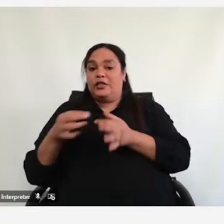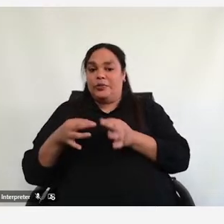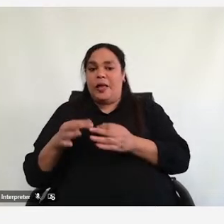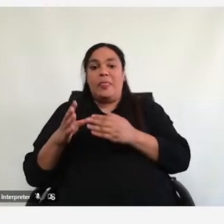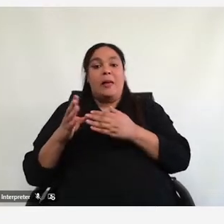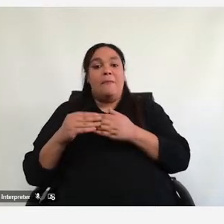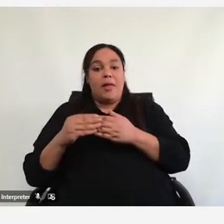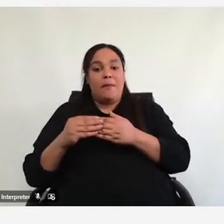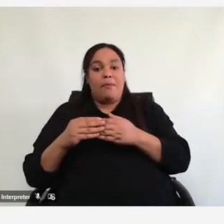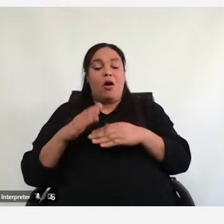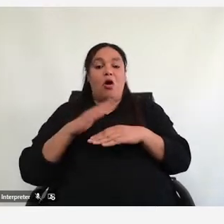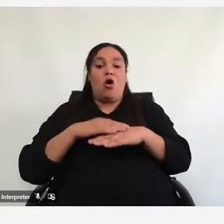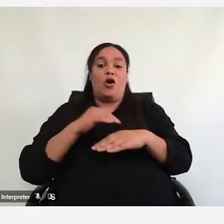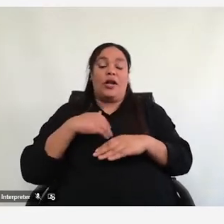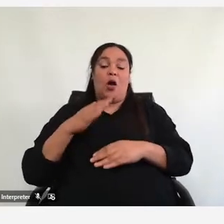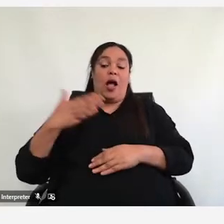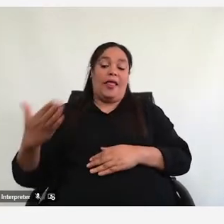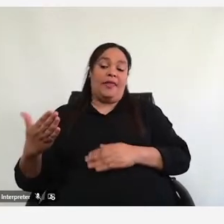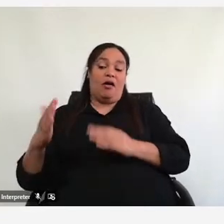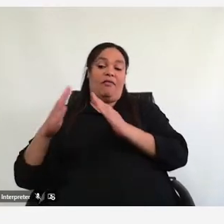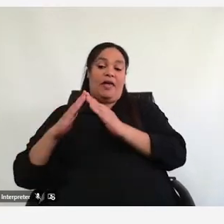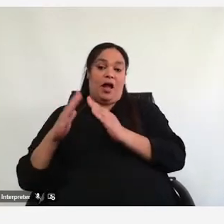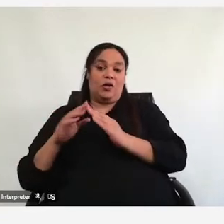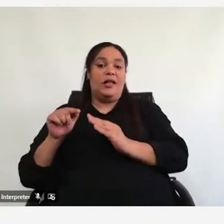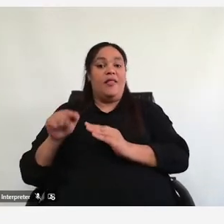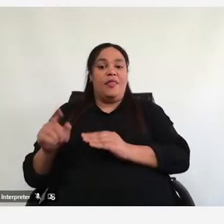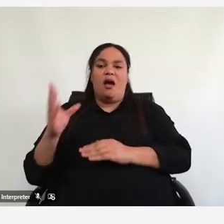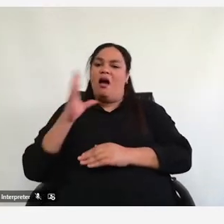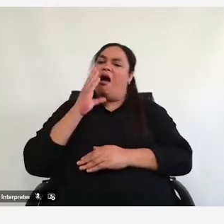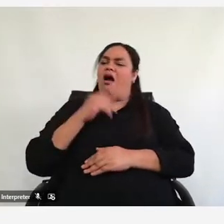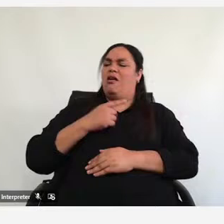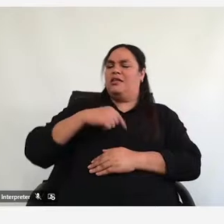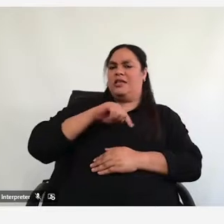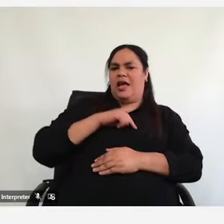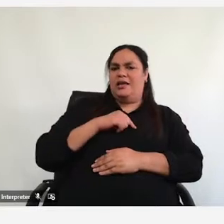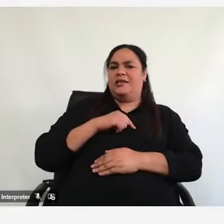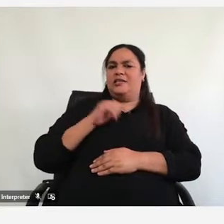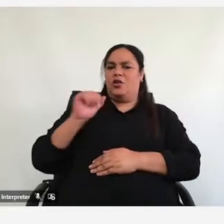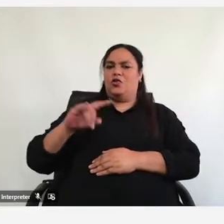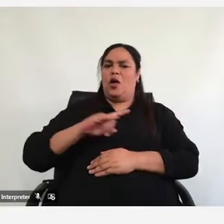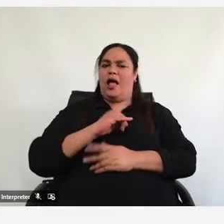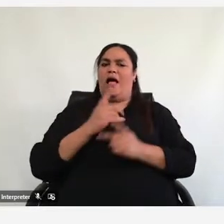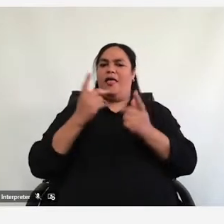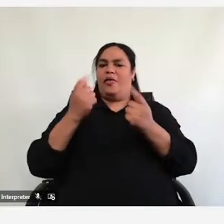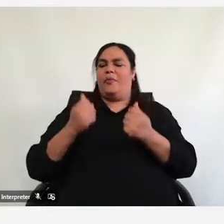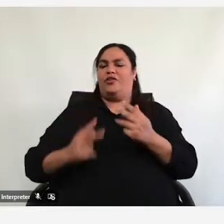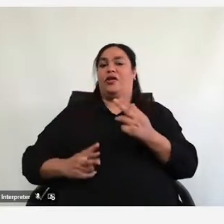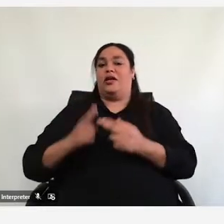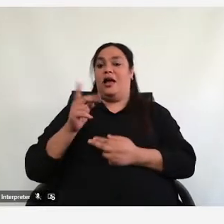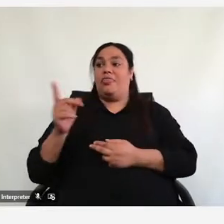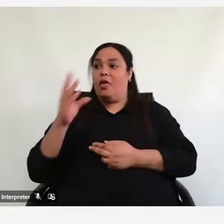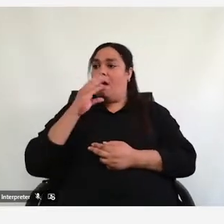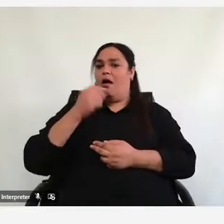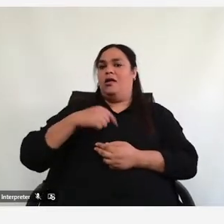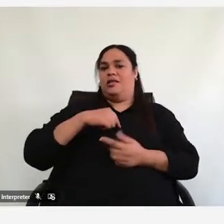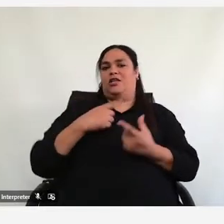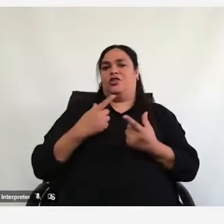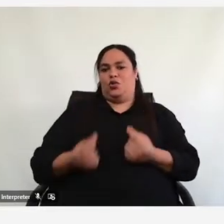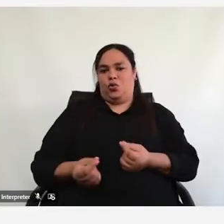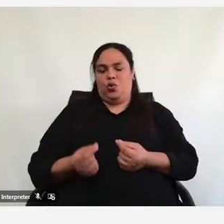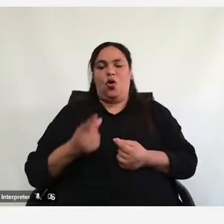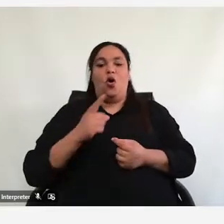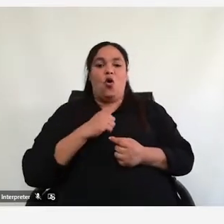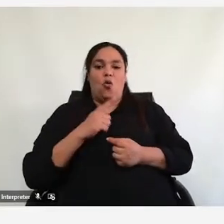members on our other side of the house is asking us to cut the health budget. That is what they're asking us to do. To put